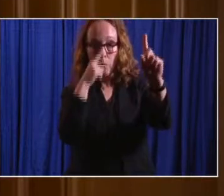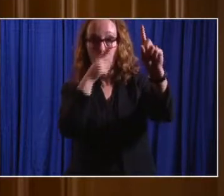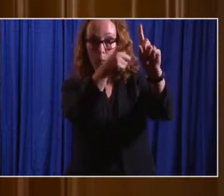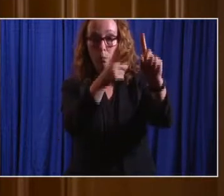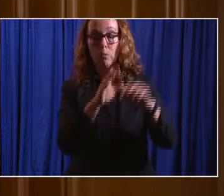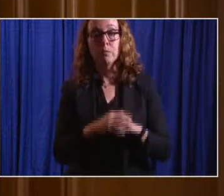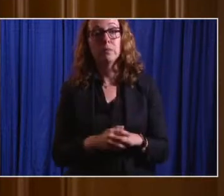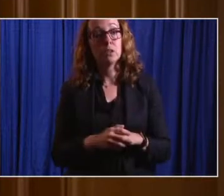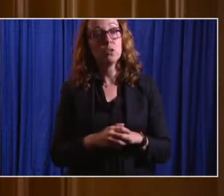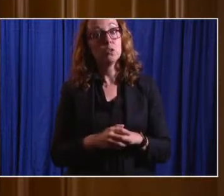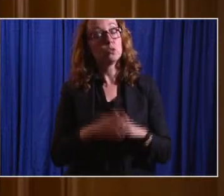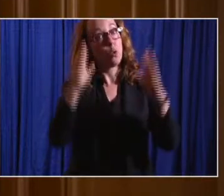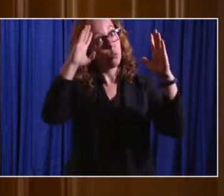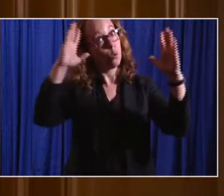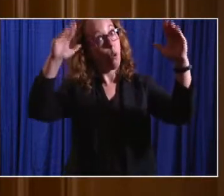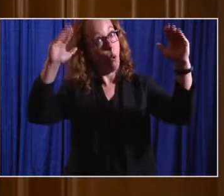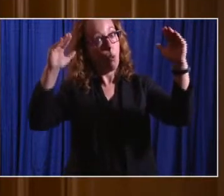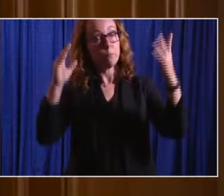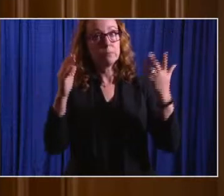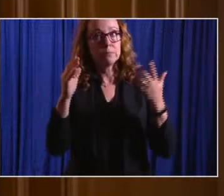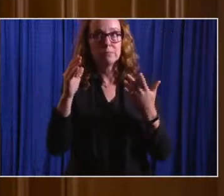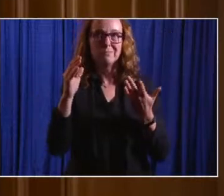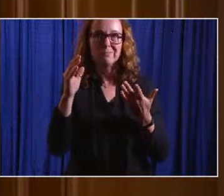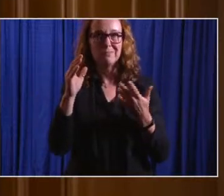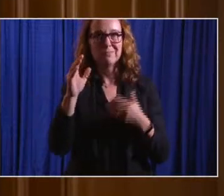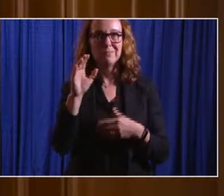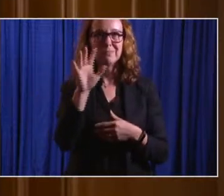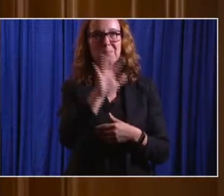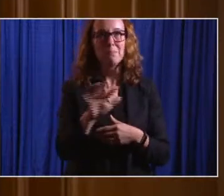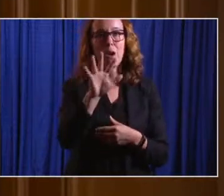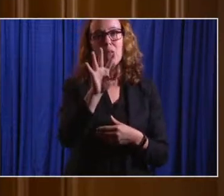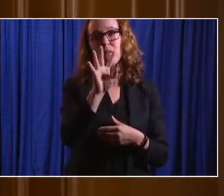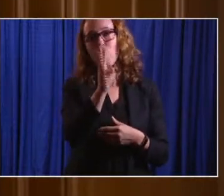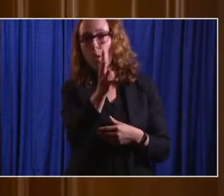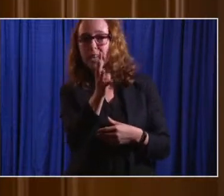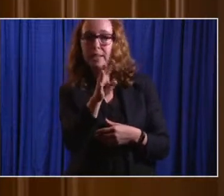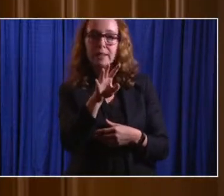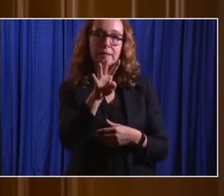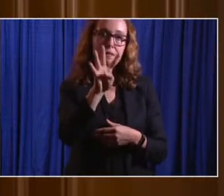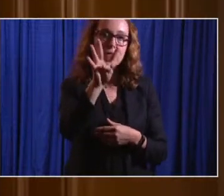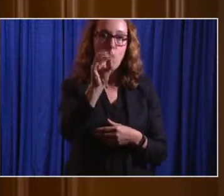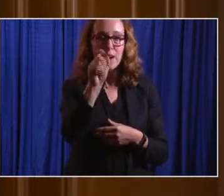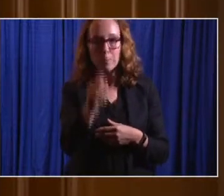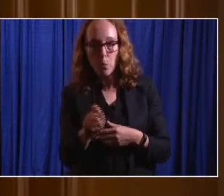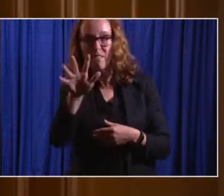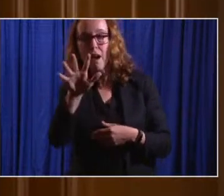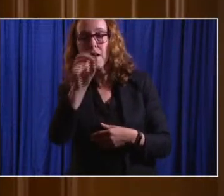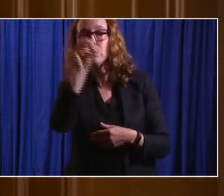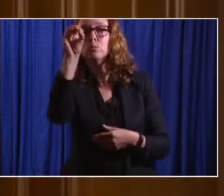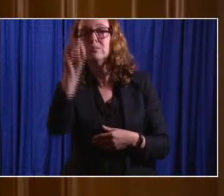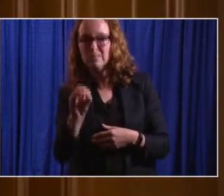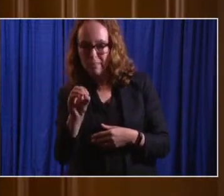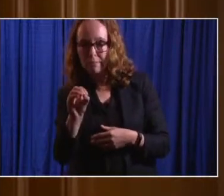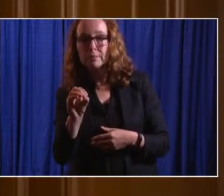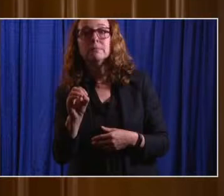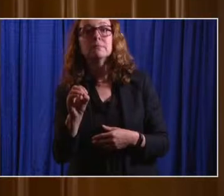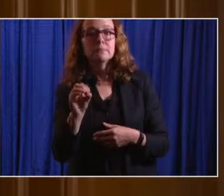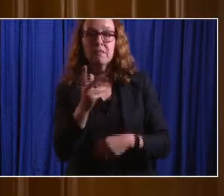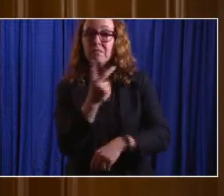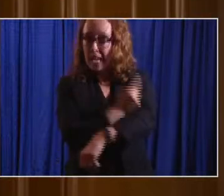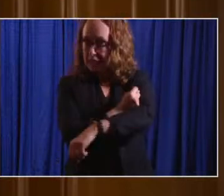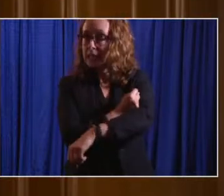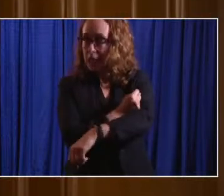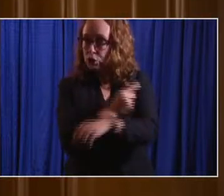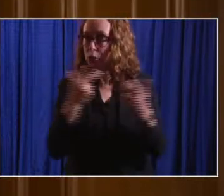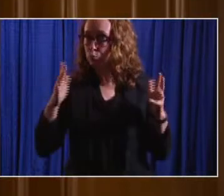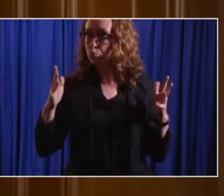bigger percentage, we're now over 40, we're about 40.5%. And as those numbers continue to move up, even